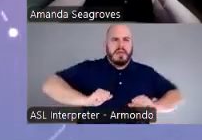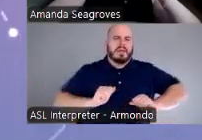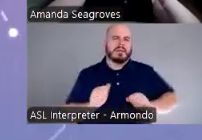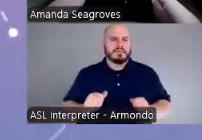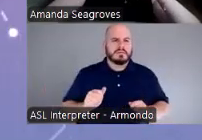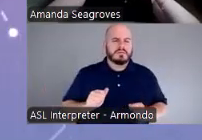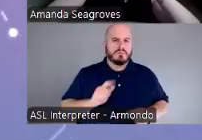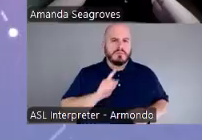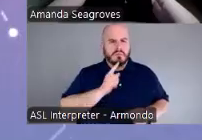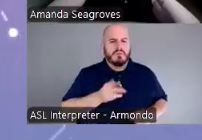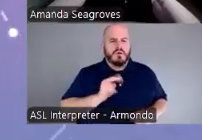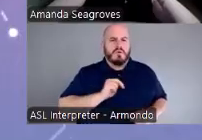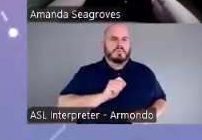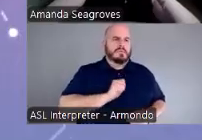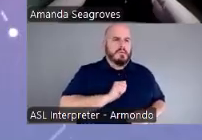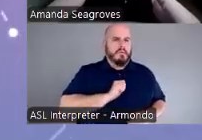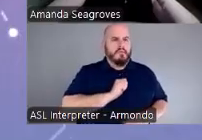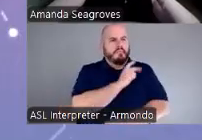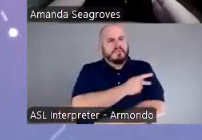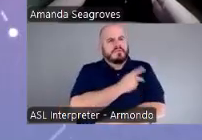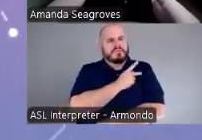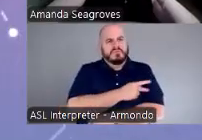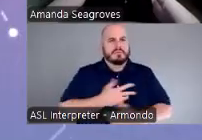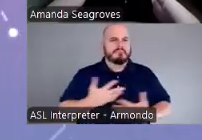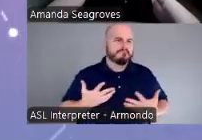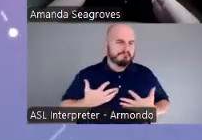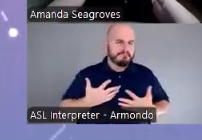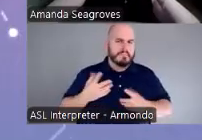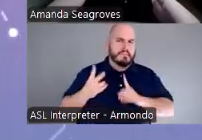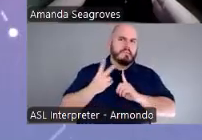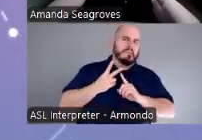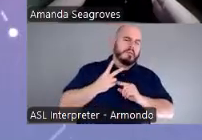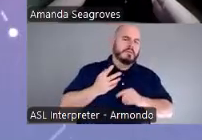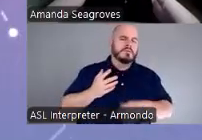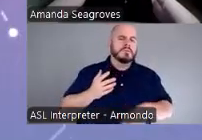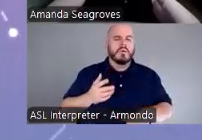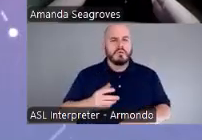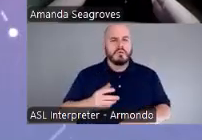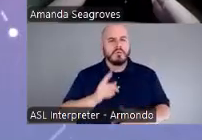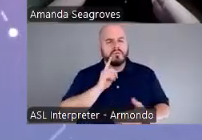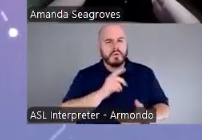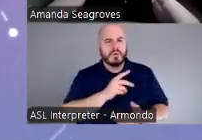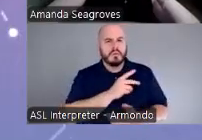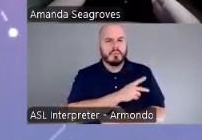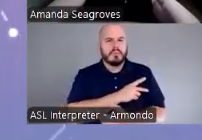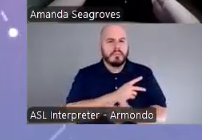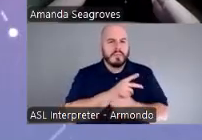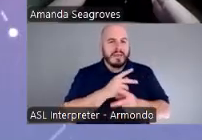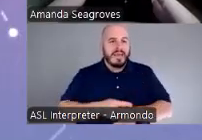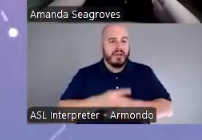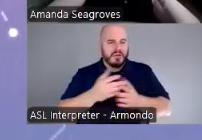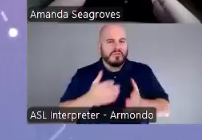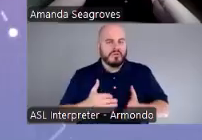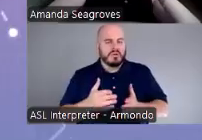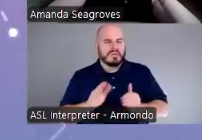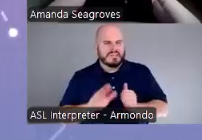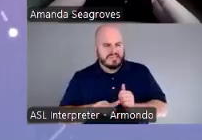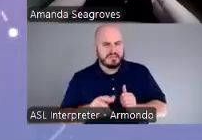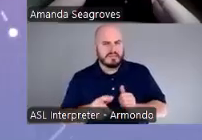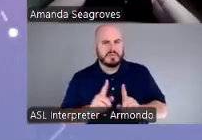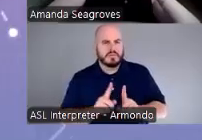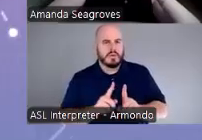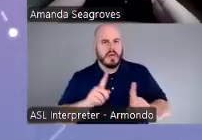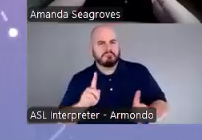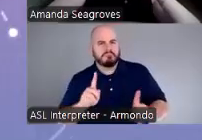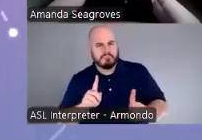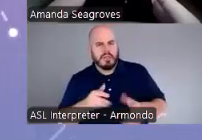own patient. And so kind of having a caregiver have the awareness of when they do need to step back or when they need to take charge